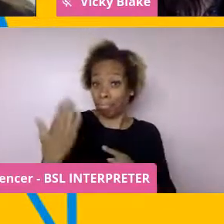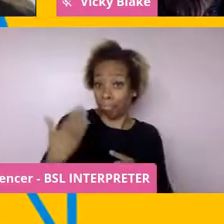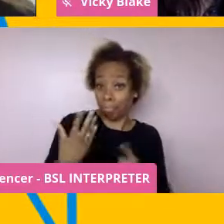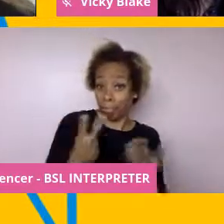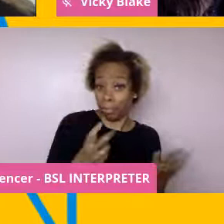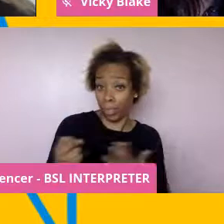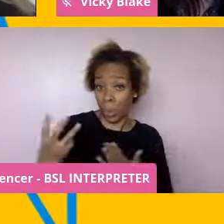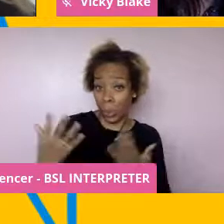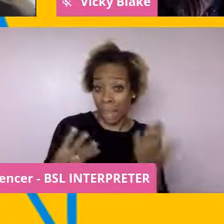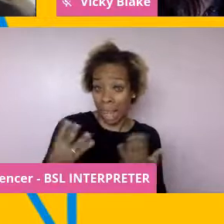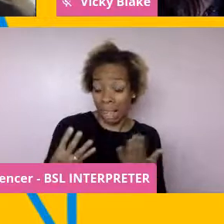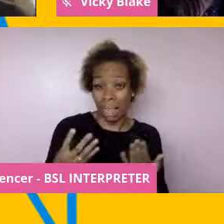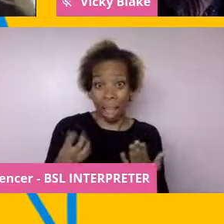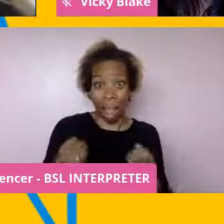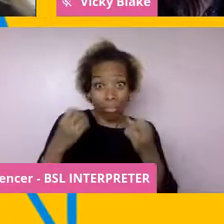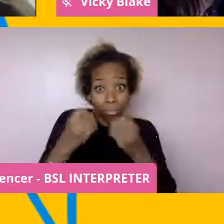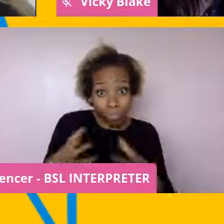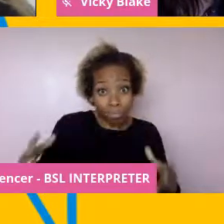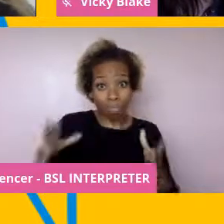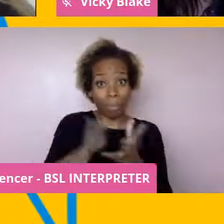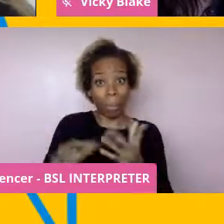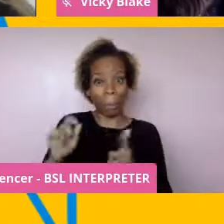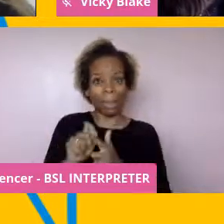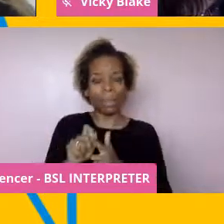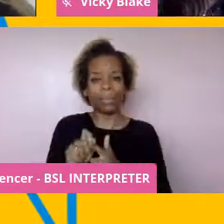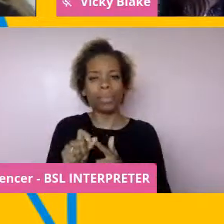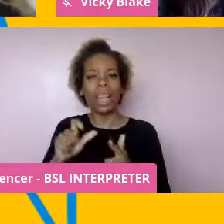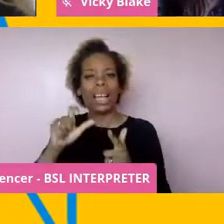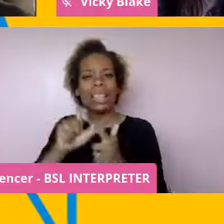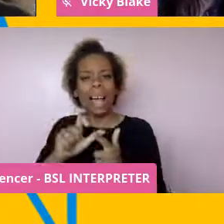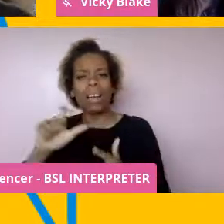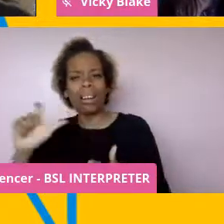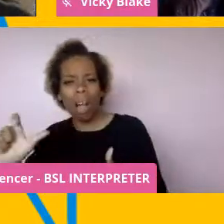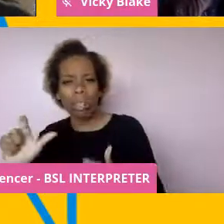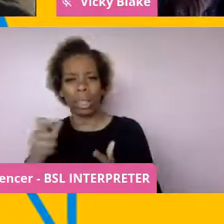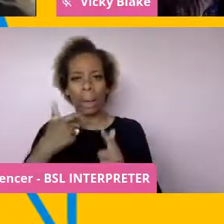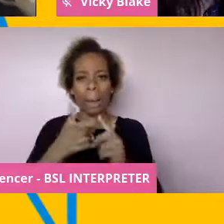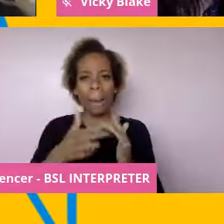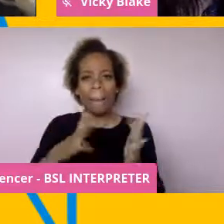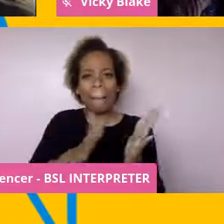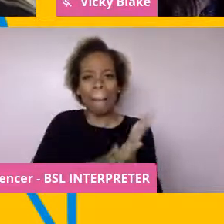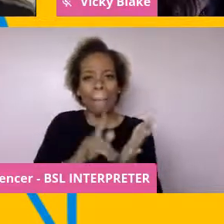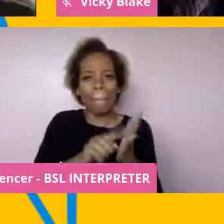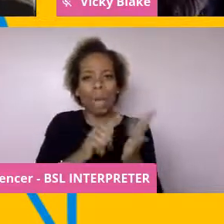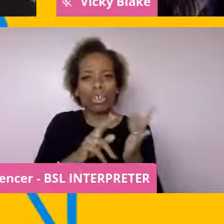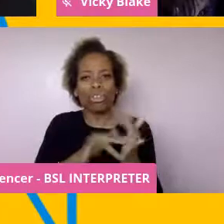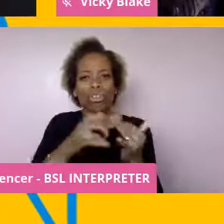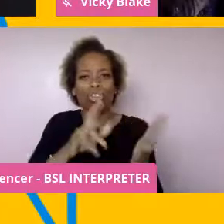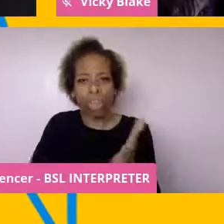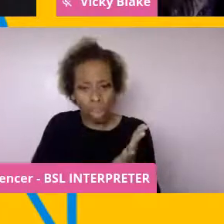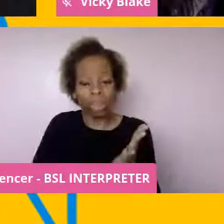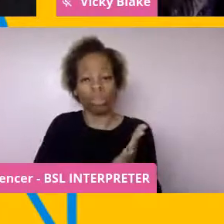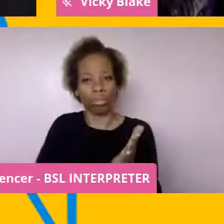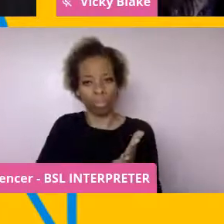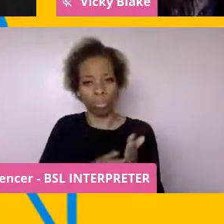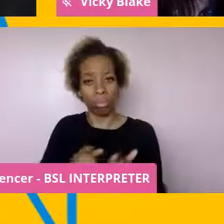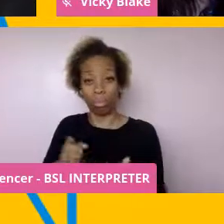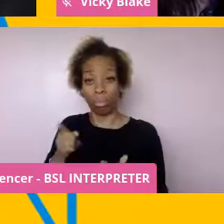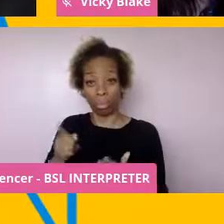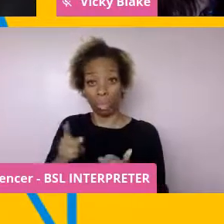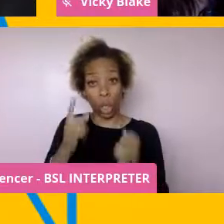we've got Dan Carden, we have Kim Johnson, who is the MP for Liverpool Riverside now, who the university is in